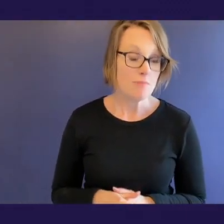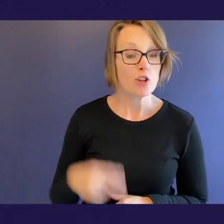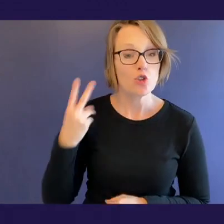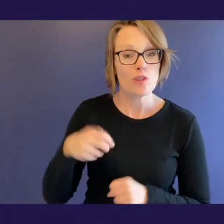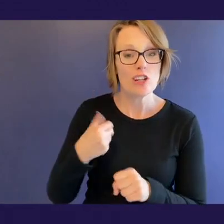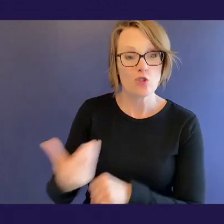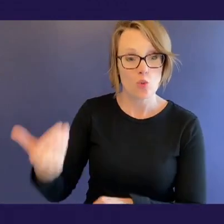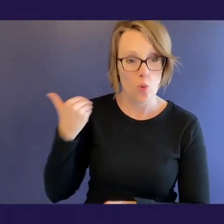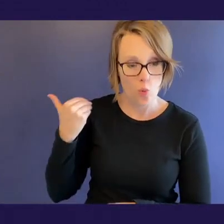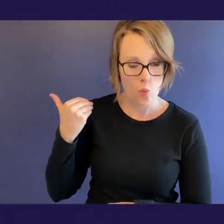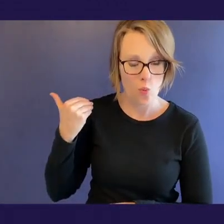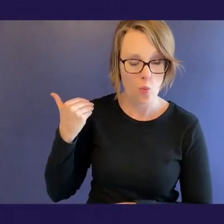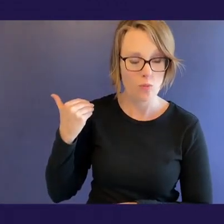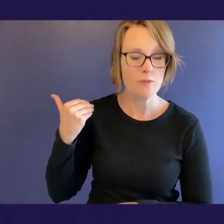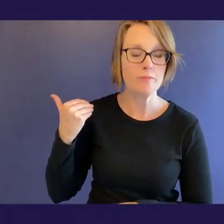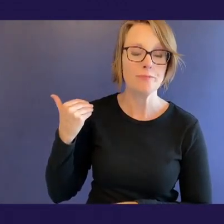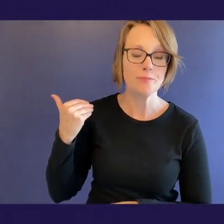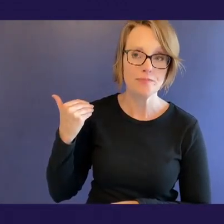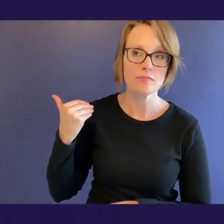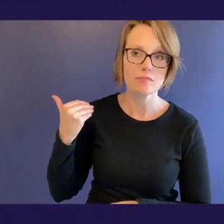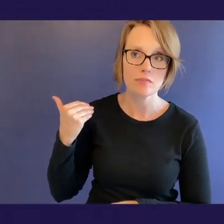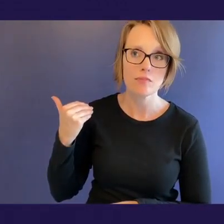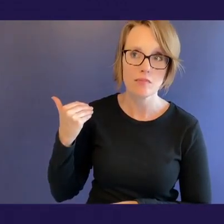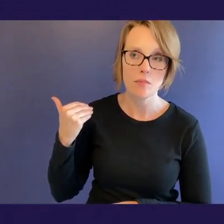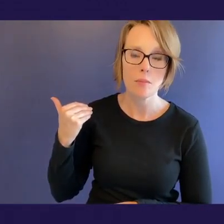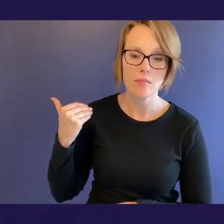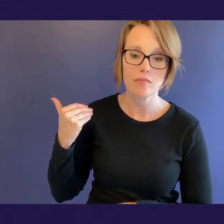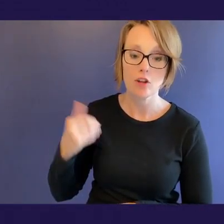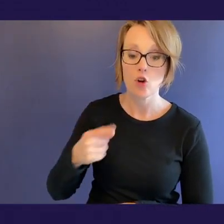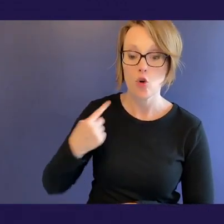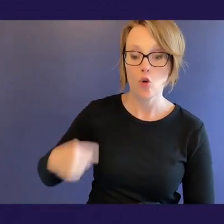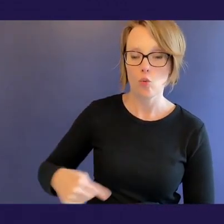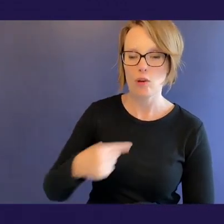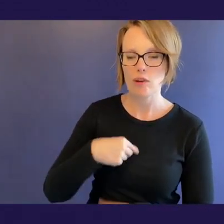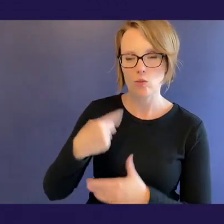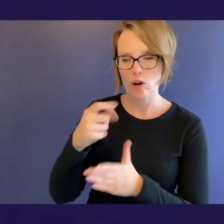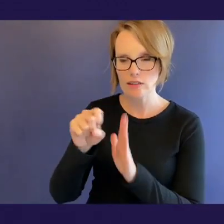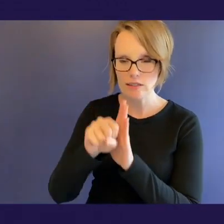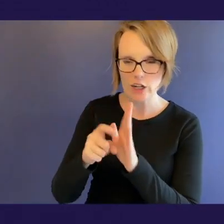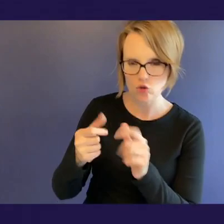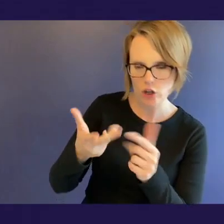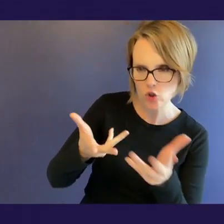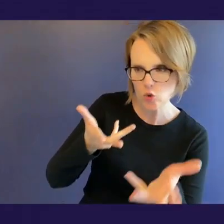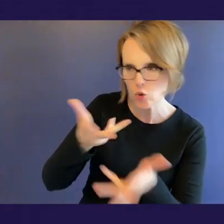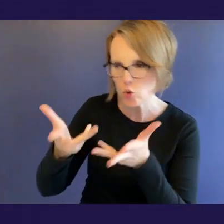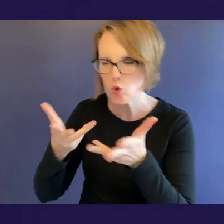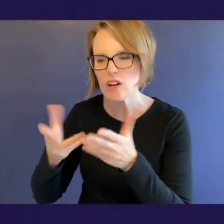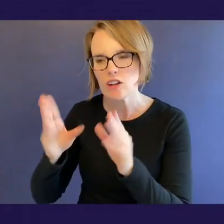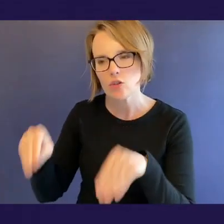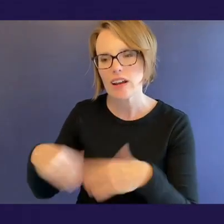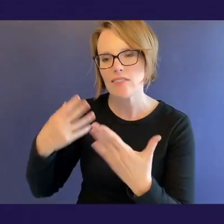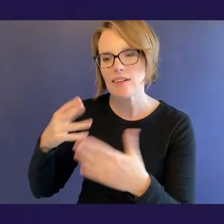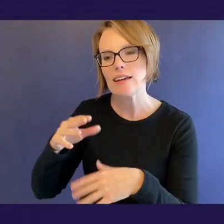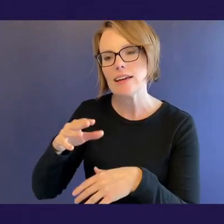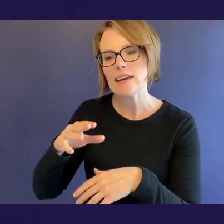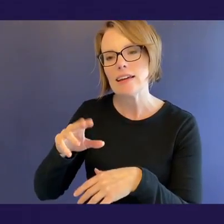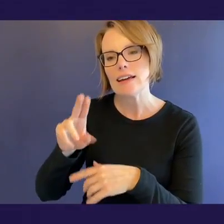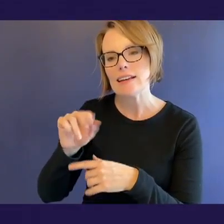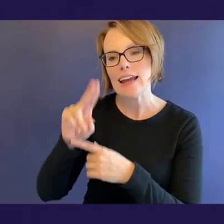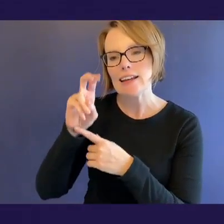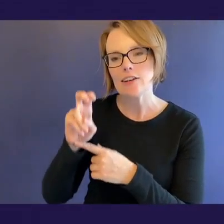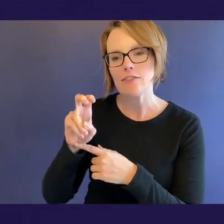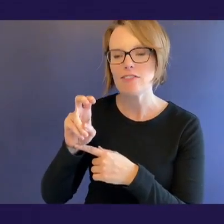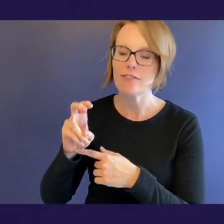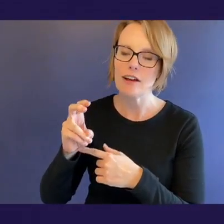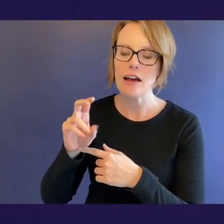state because we were trying to give Native American First Nation communities access to information about